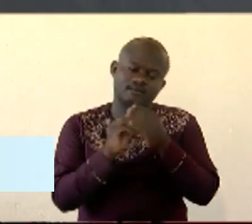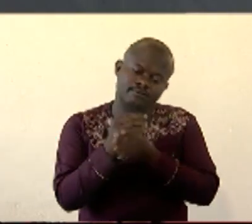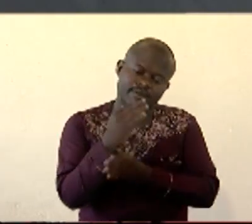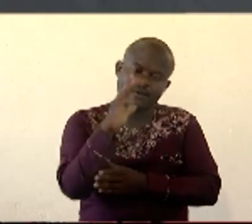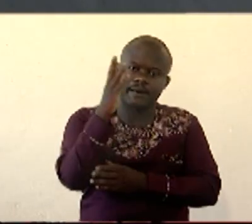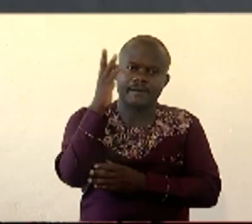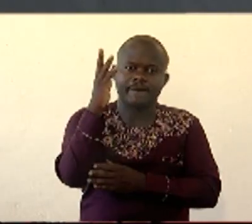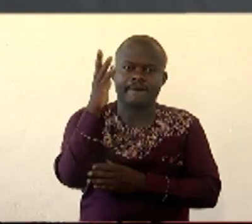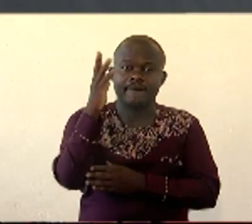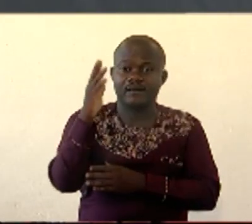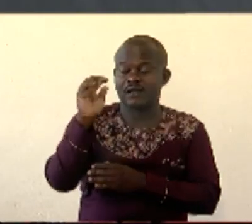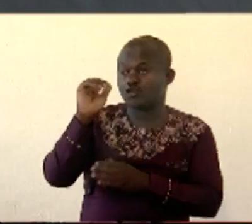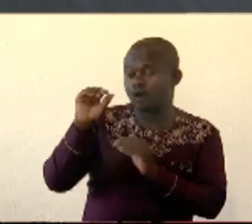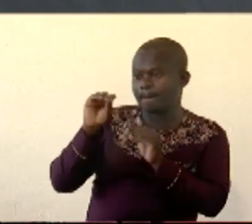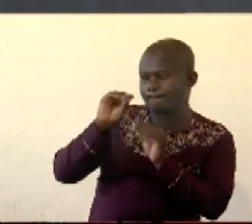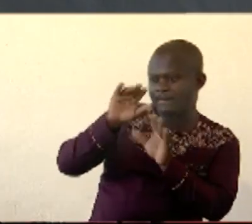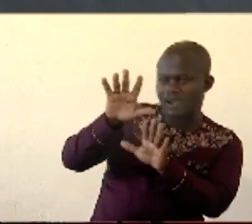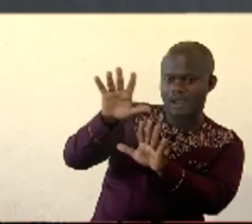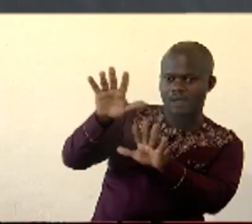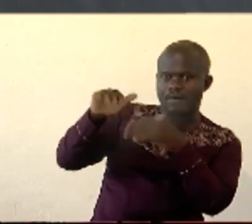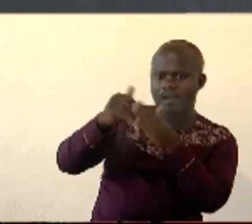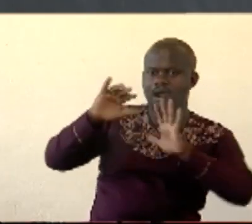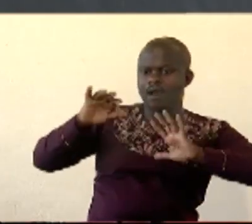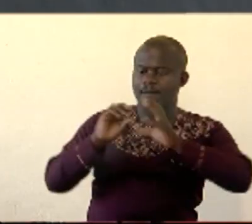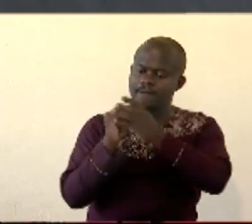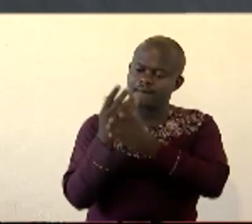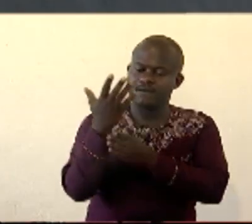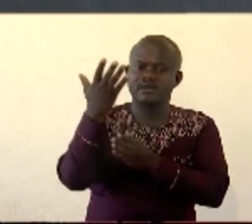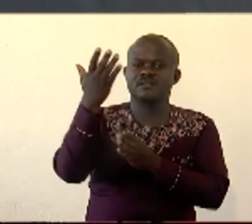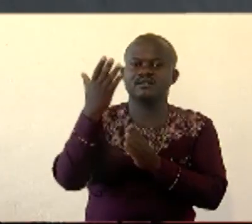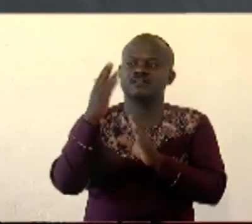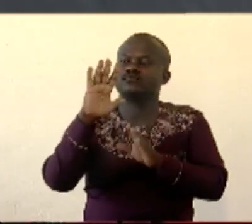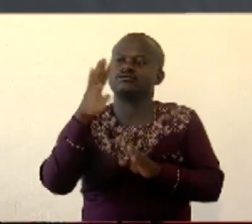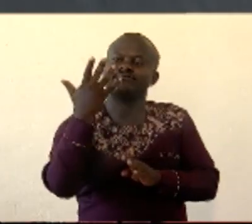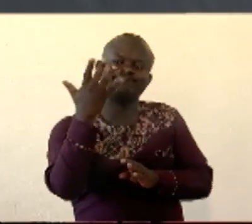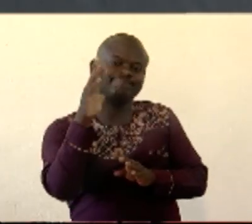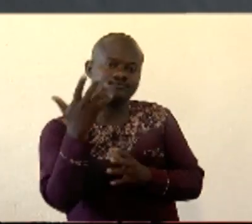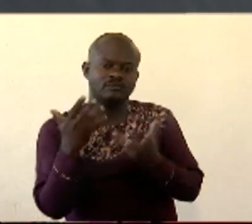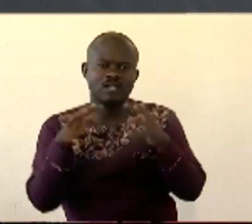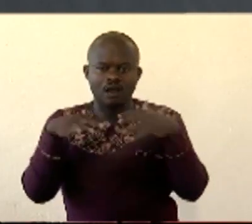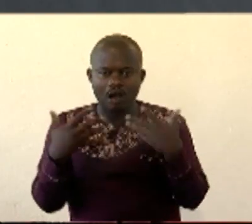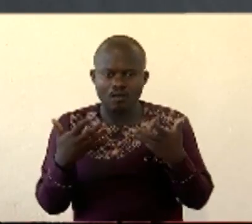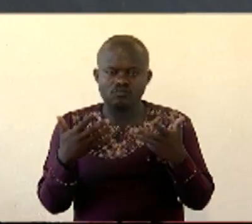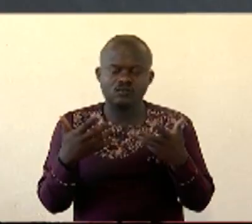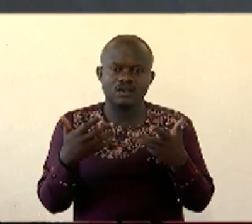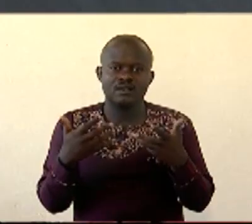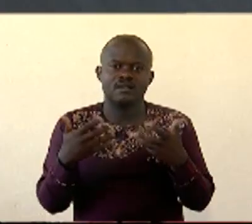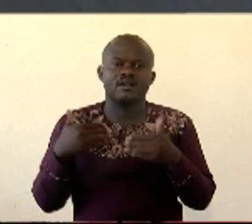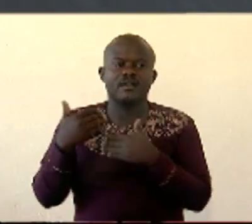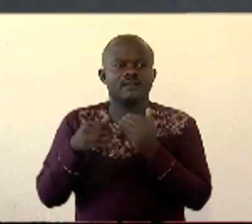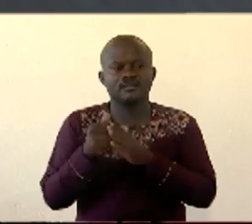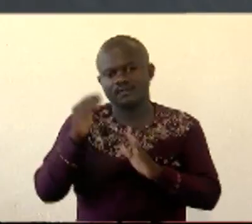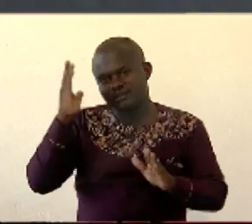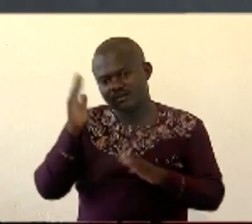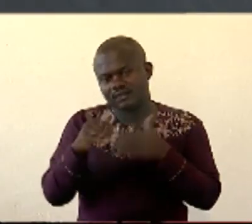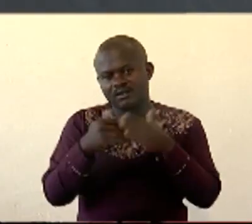on the Earth's surface, how the plants are positioned on the Earth's surface. And automatically, when we talk about